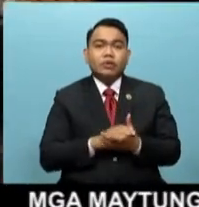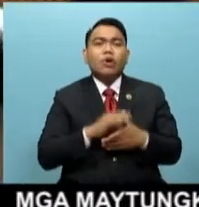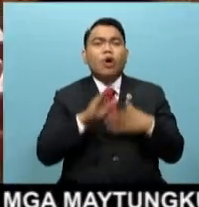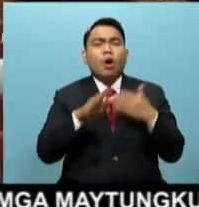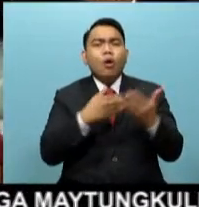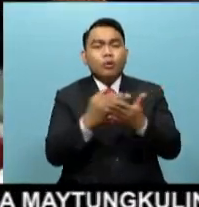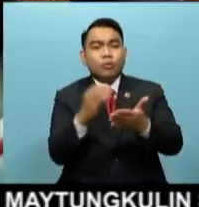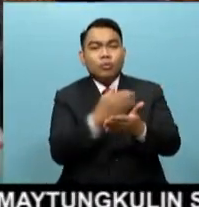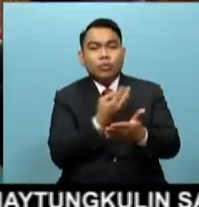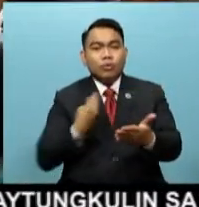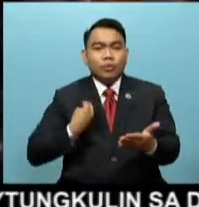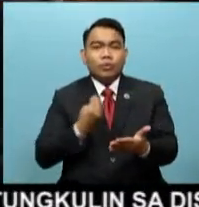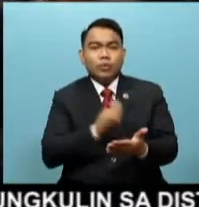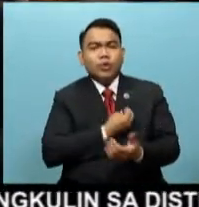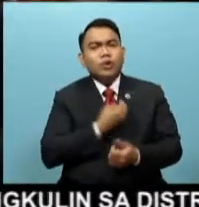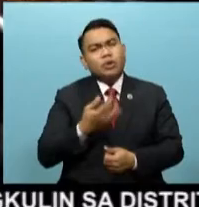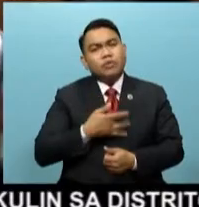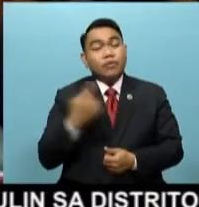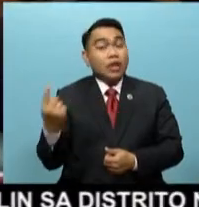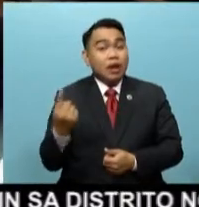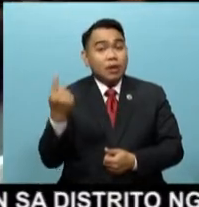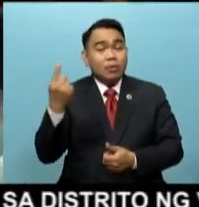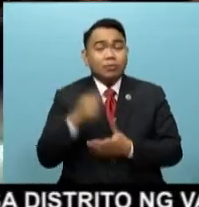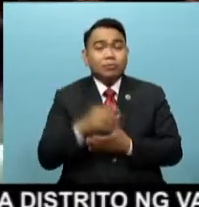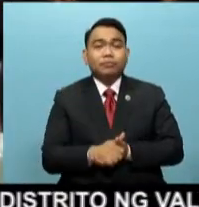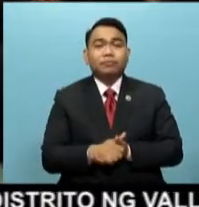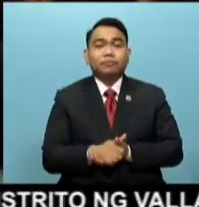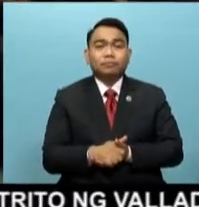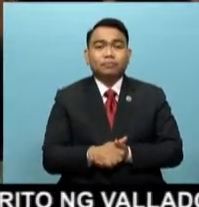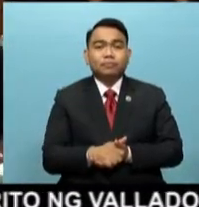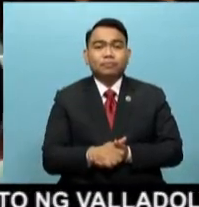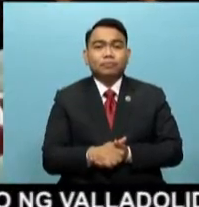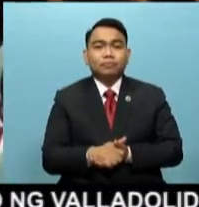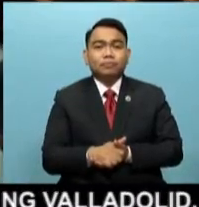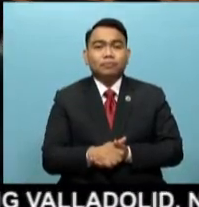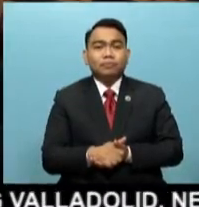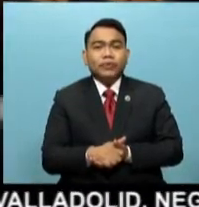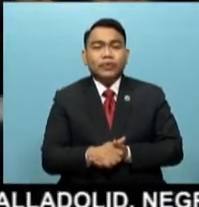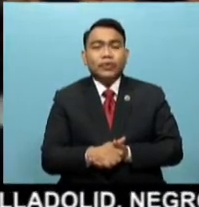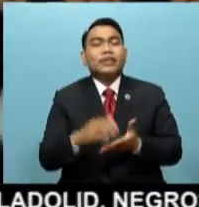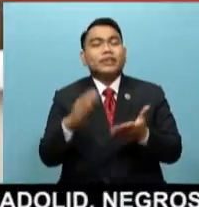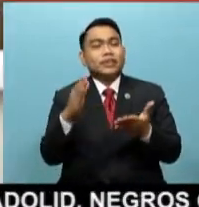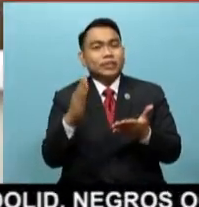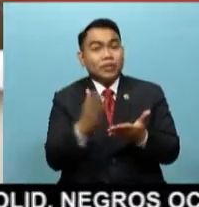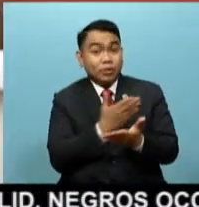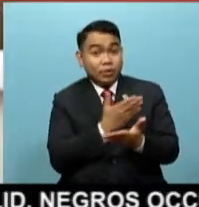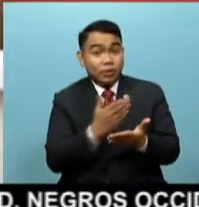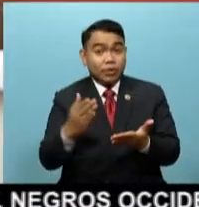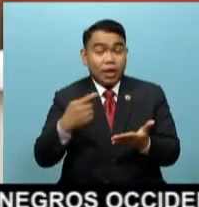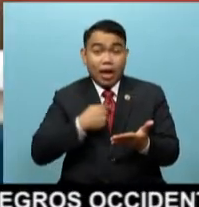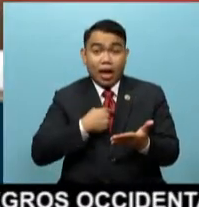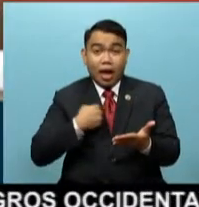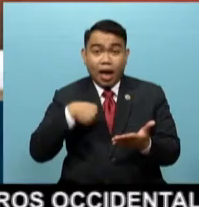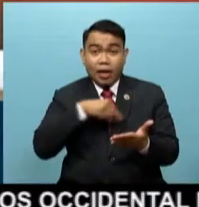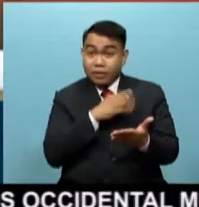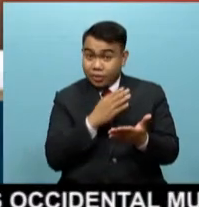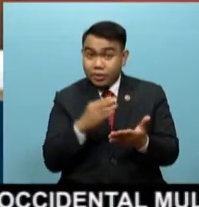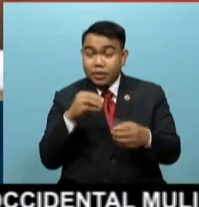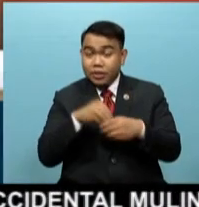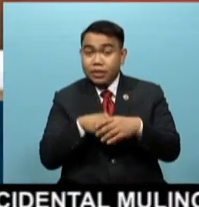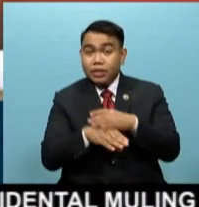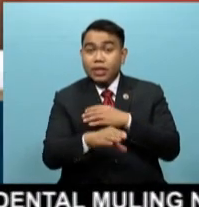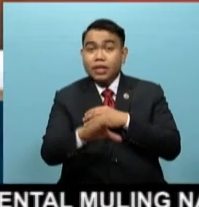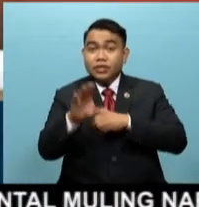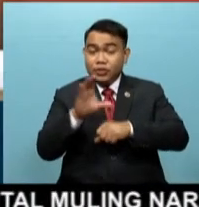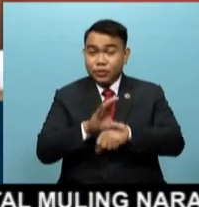would feel ever alone, and that the hymns that we sing in the worship services,